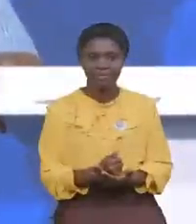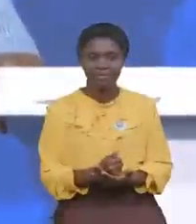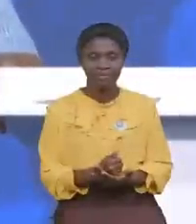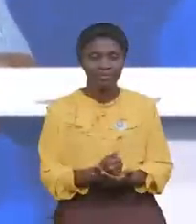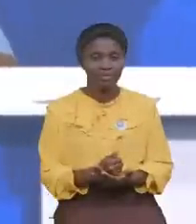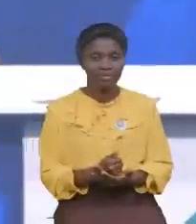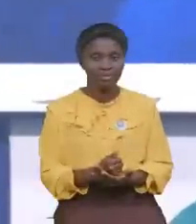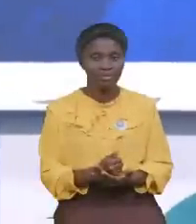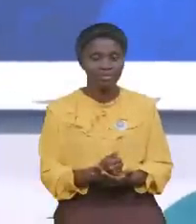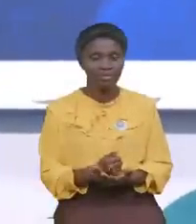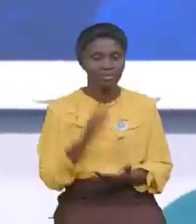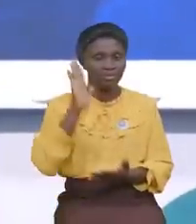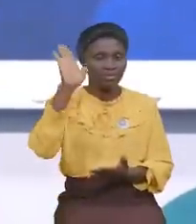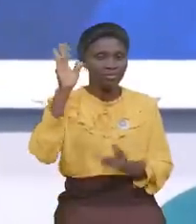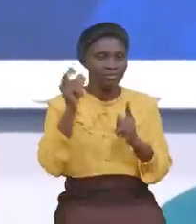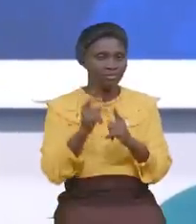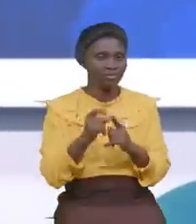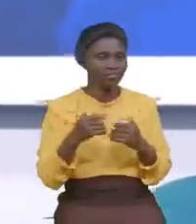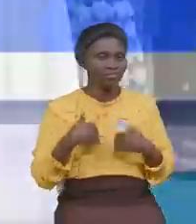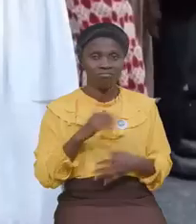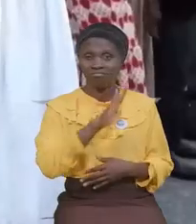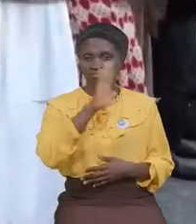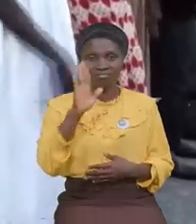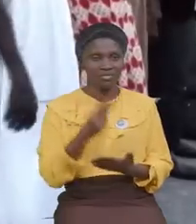His word has never failed.